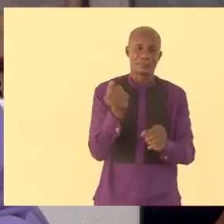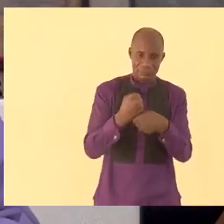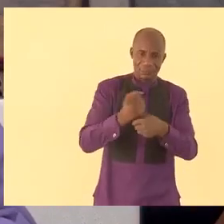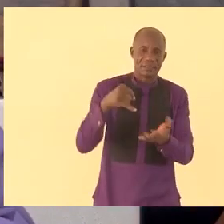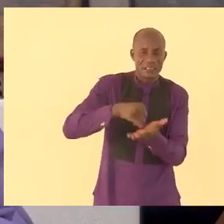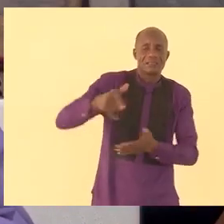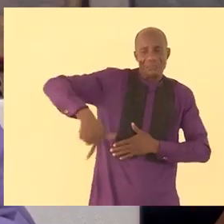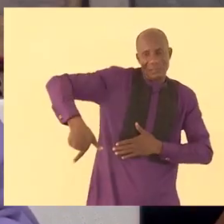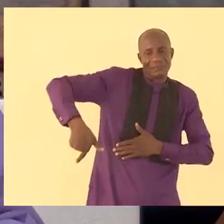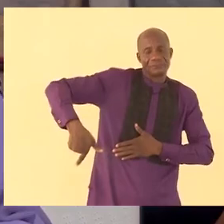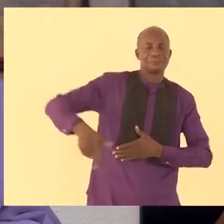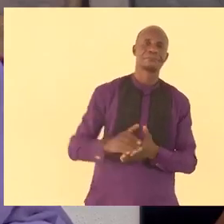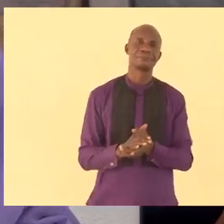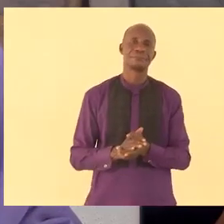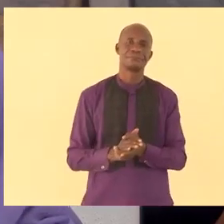God's plan?